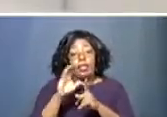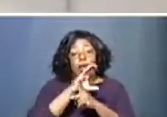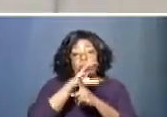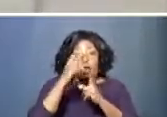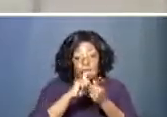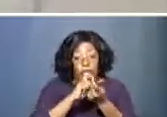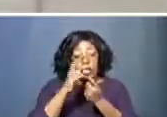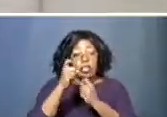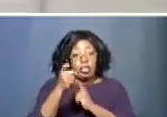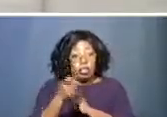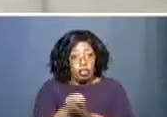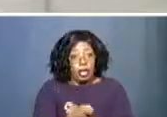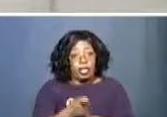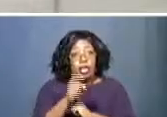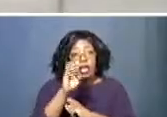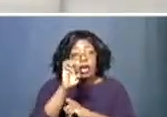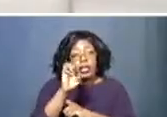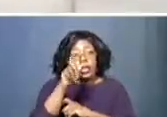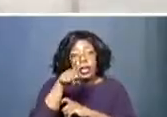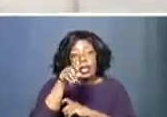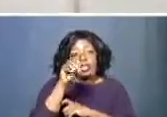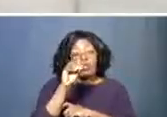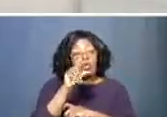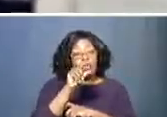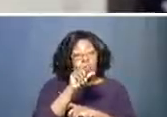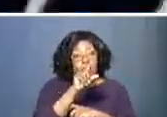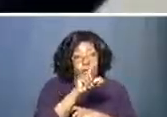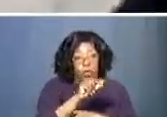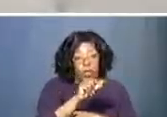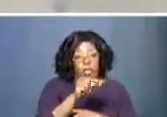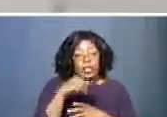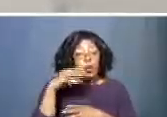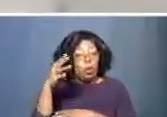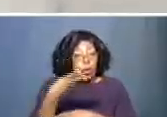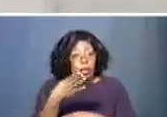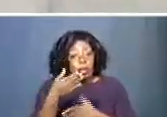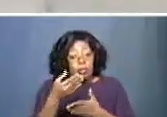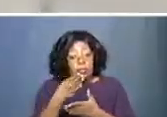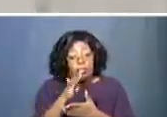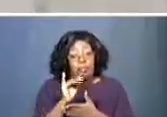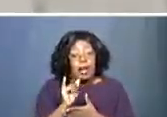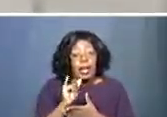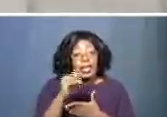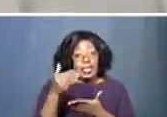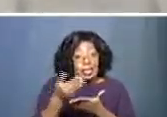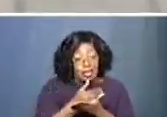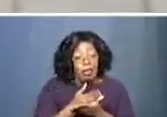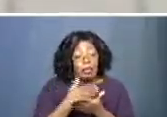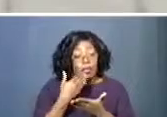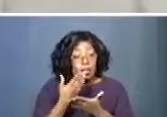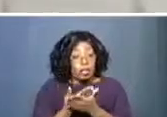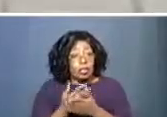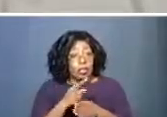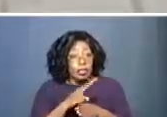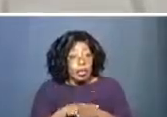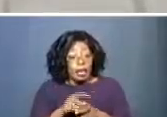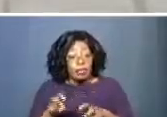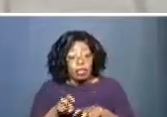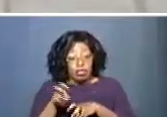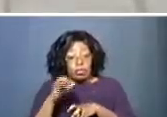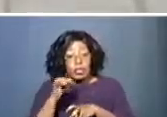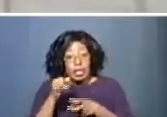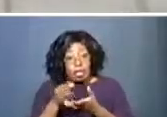Expo 2020. Defending against the perception by some of simply a good time, the trip was branded by the government